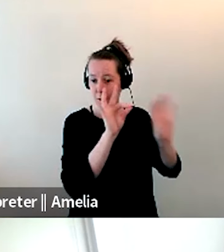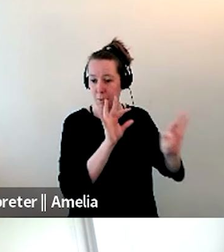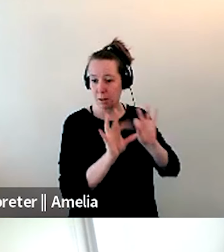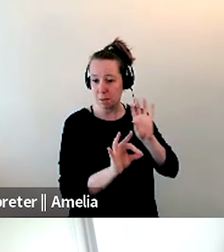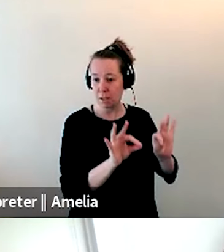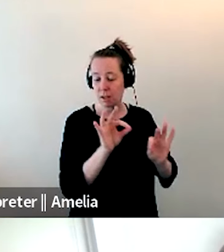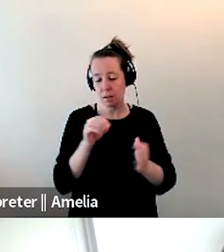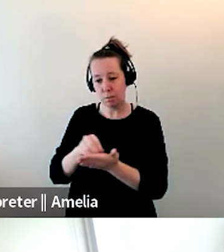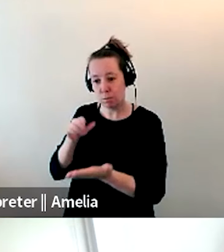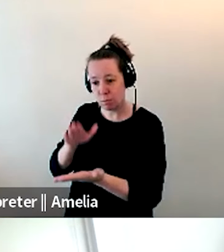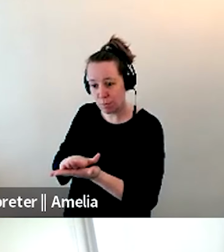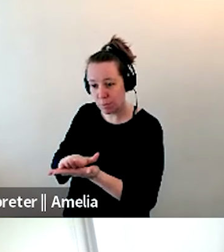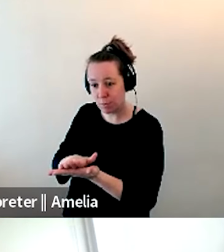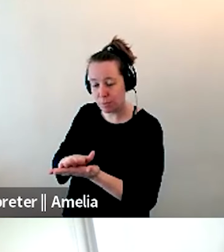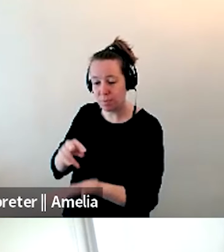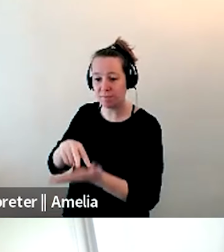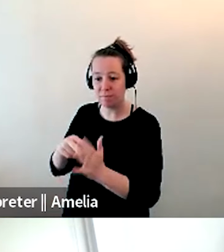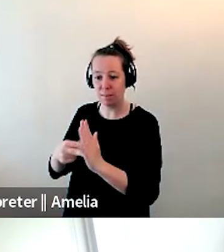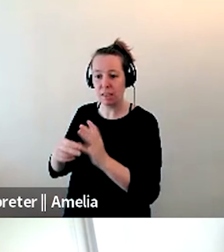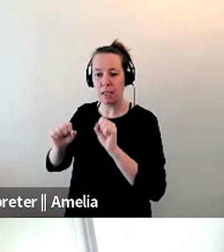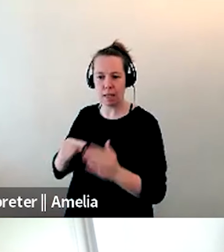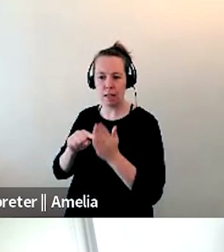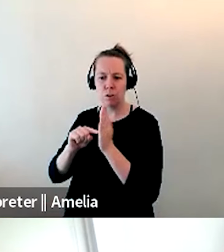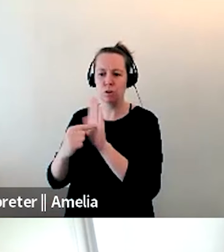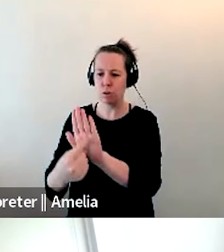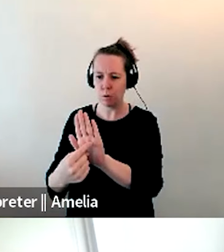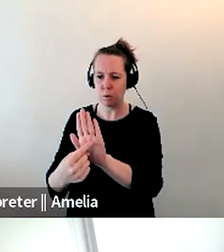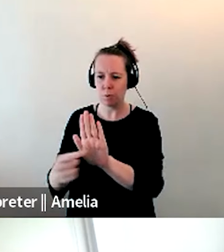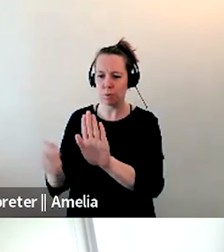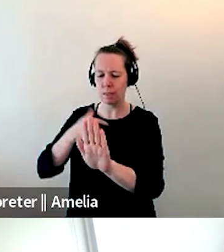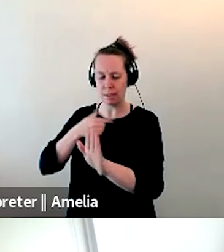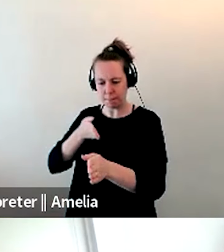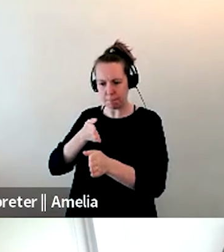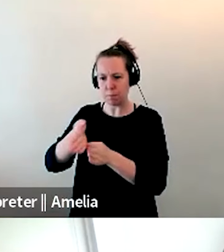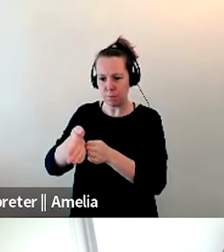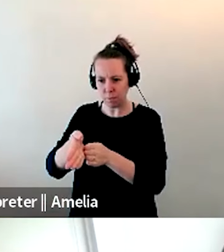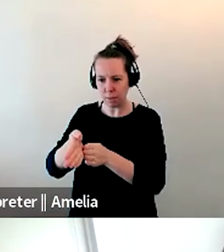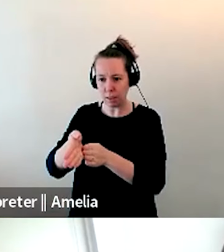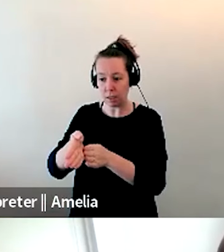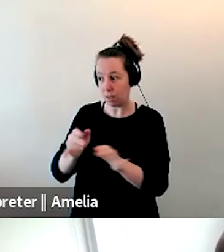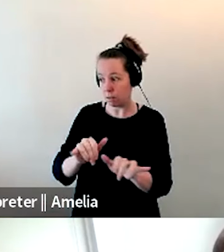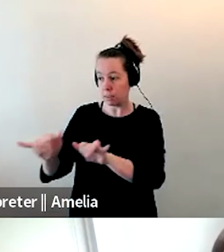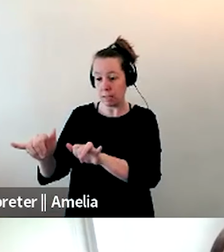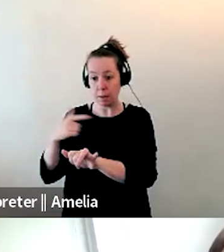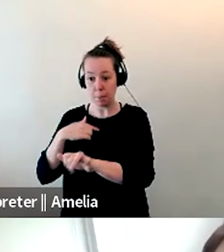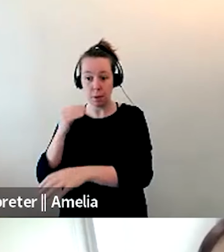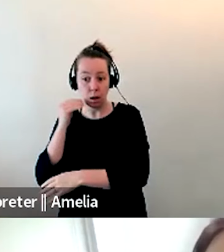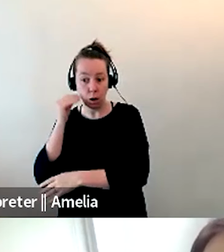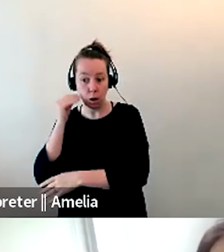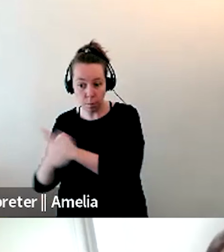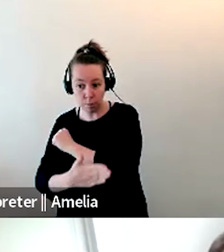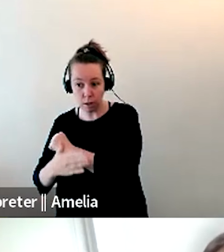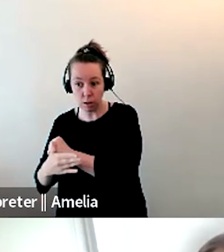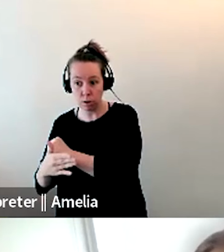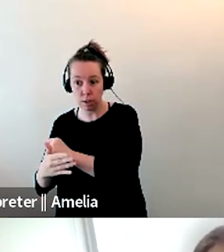because if I wanted to pursue exactly the same career I had back home, it would take me much longer, because being a